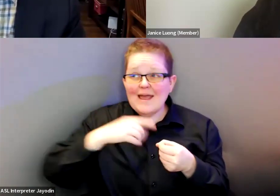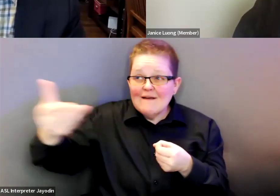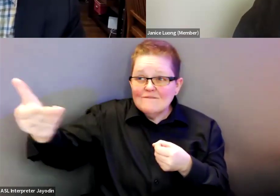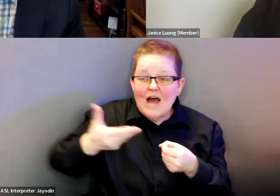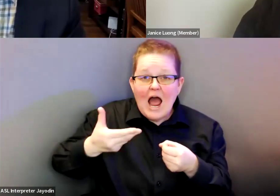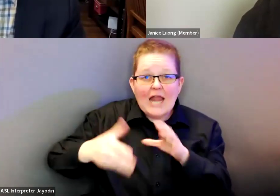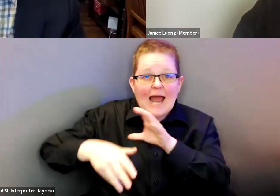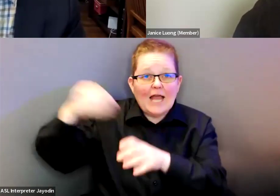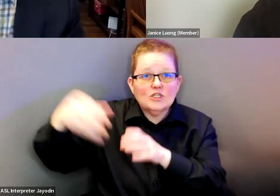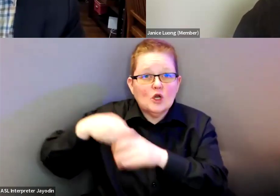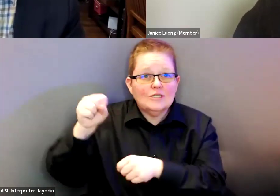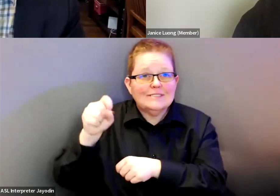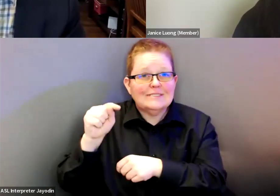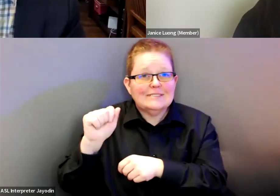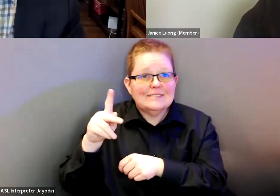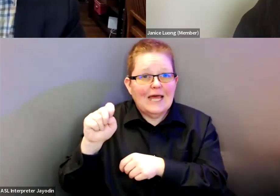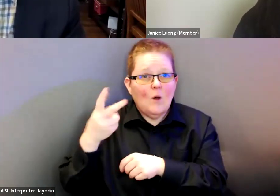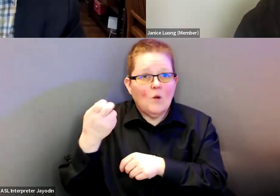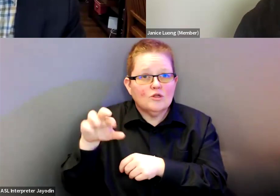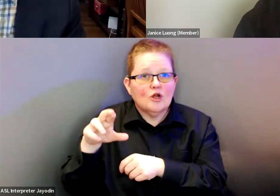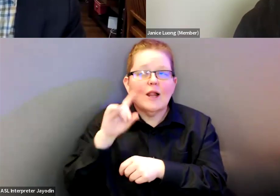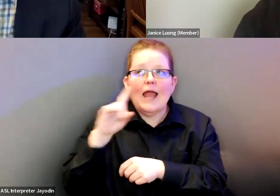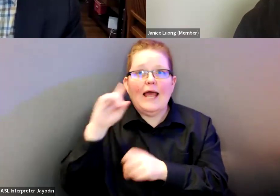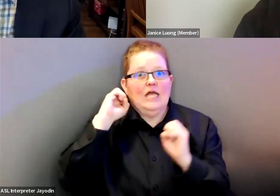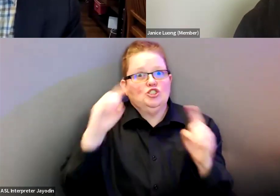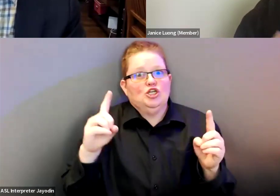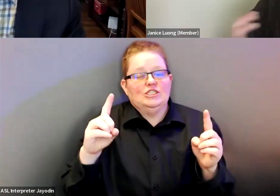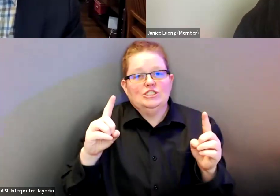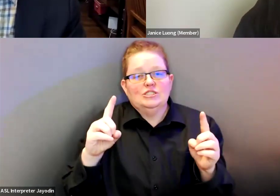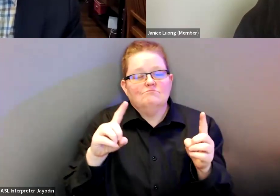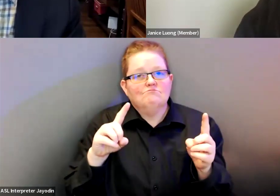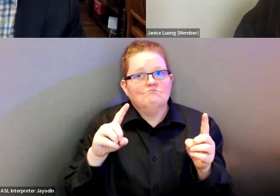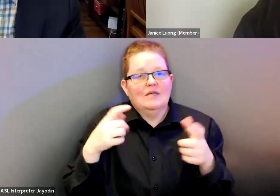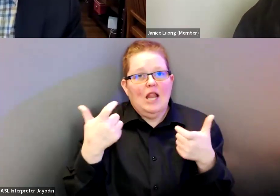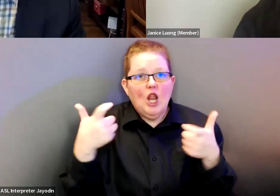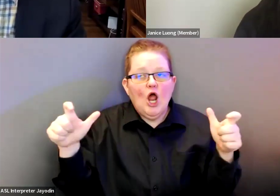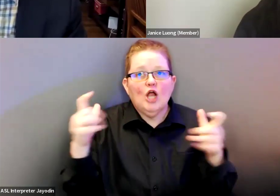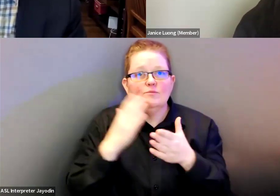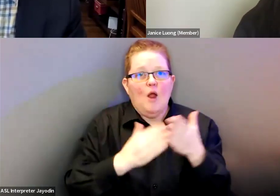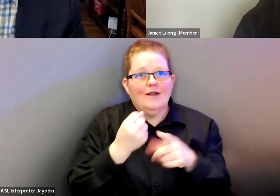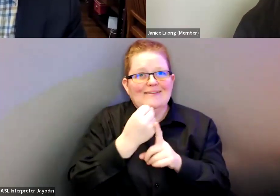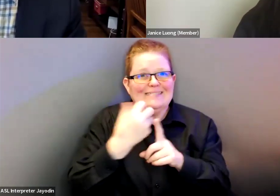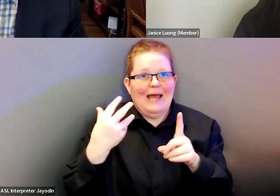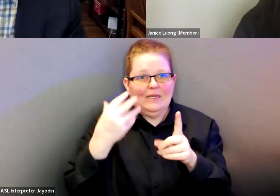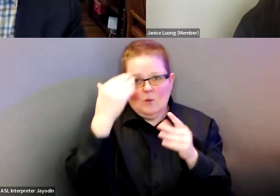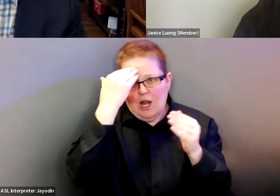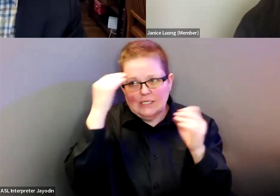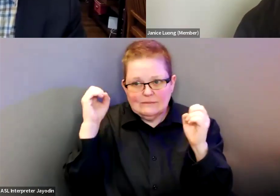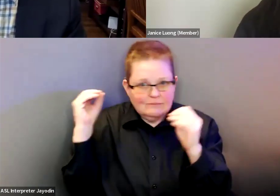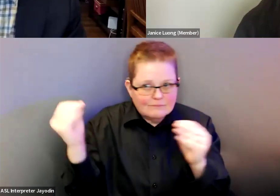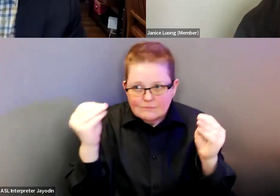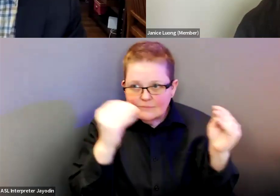our meetings, I think education is a large part of expanding awareness and how